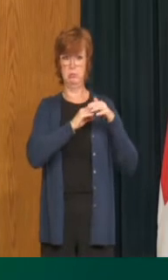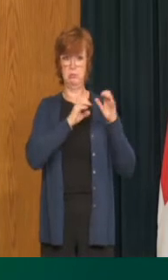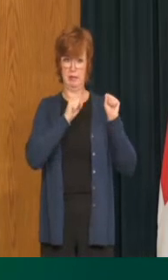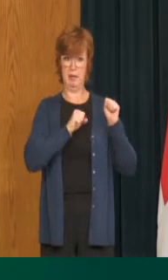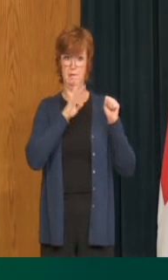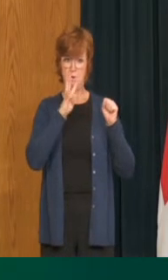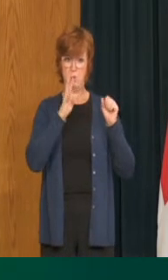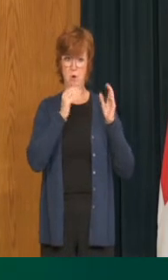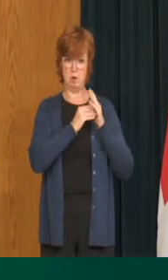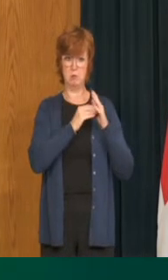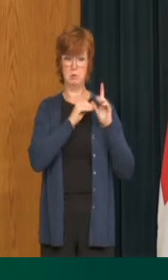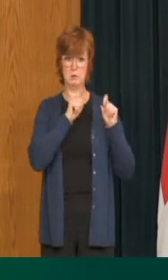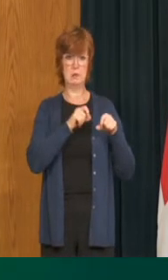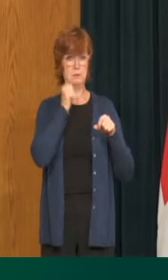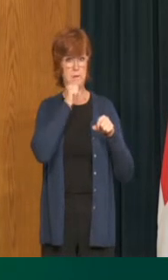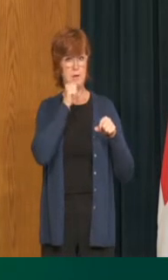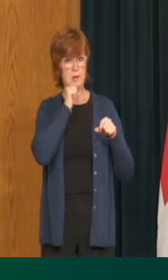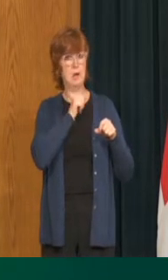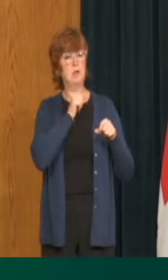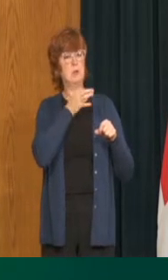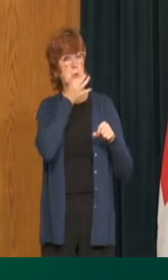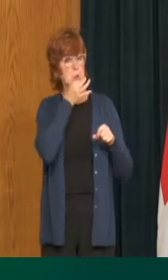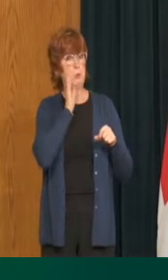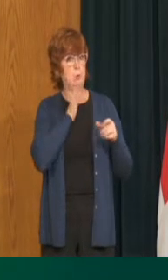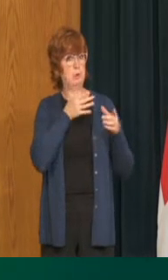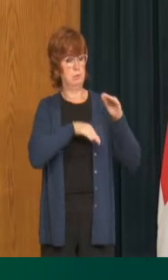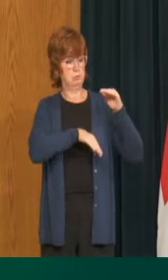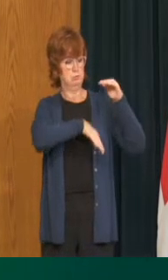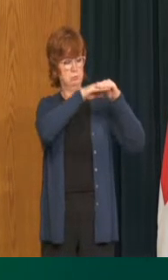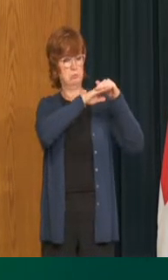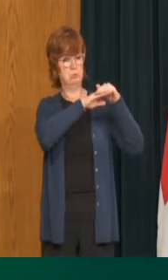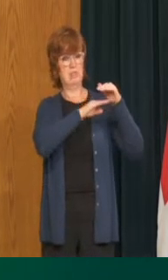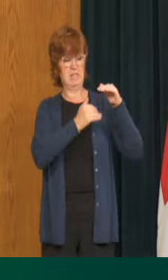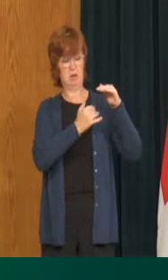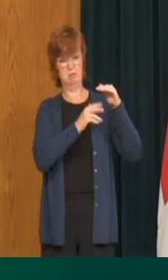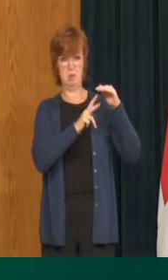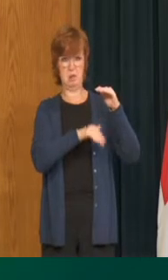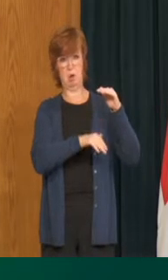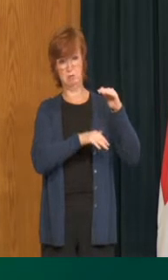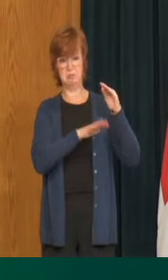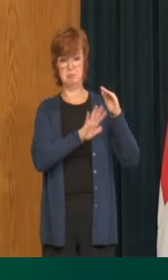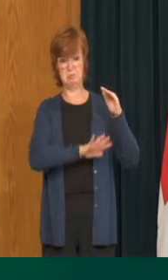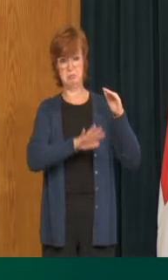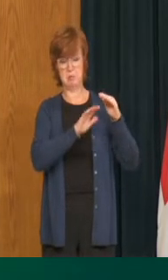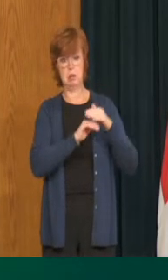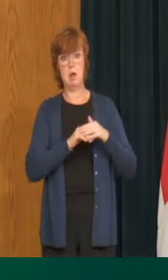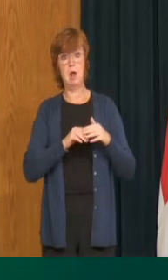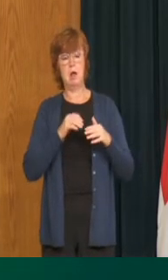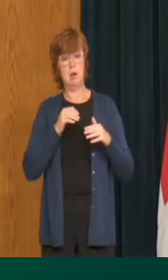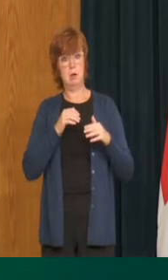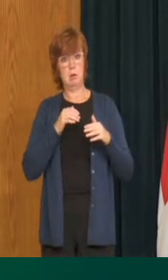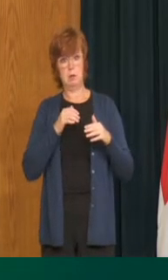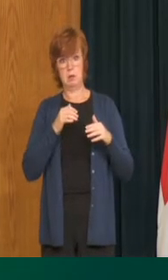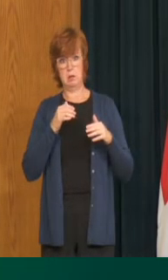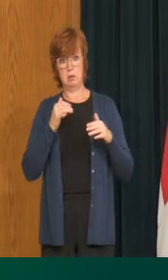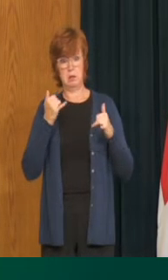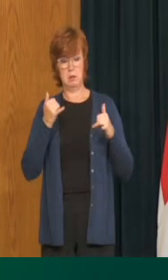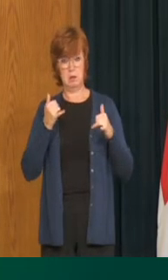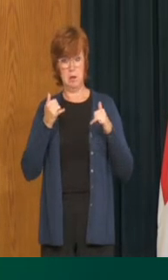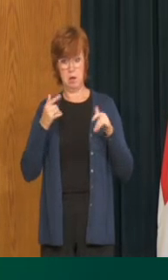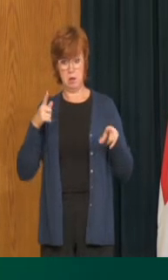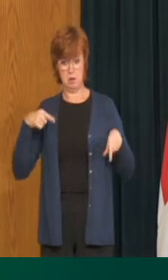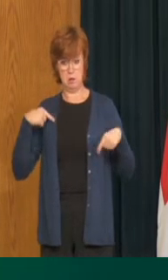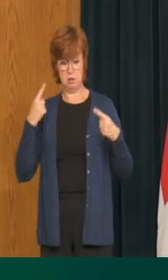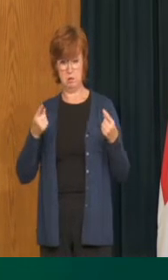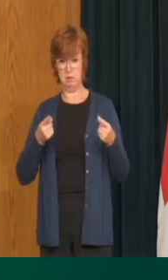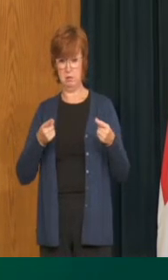numbers, and I would just say that there has not been a single day where our demand has outstripped our